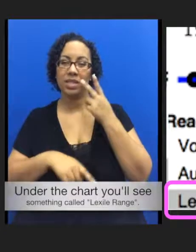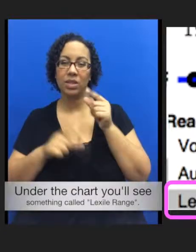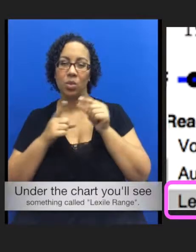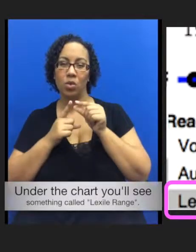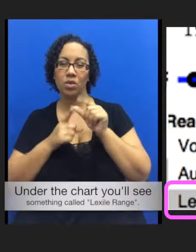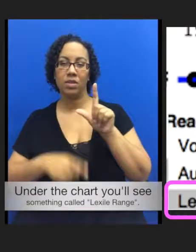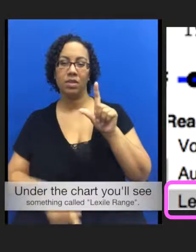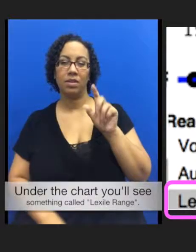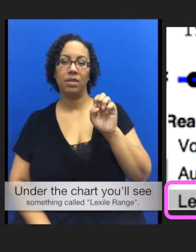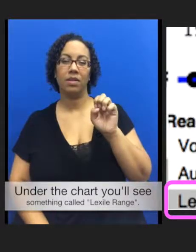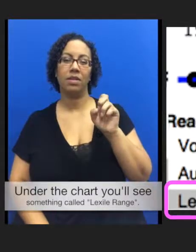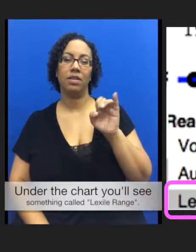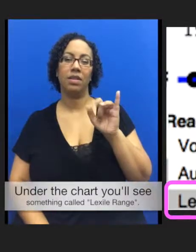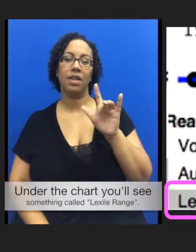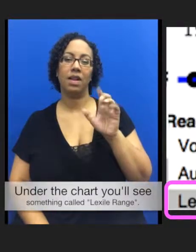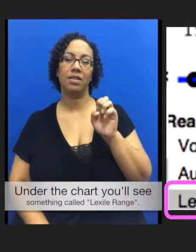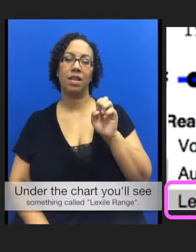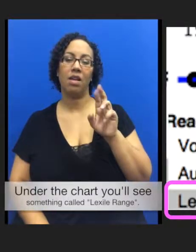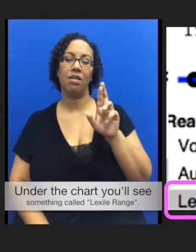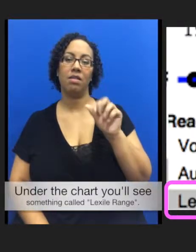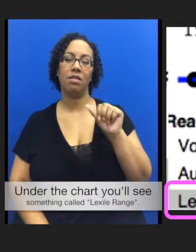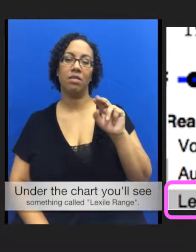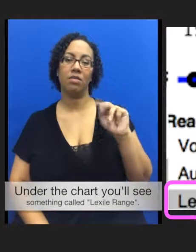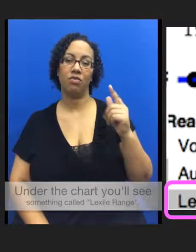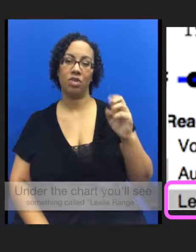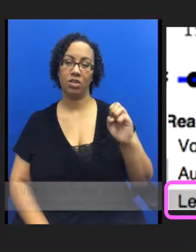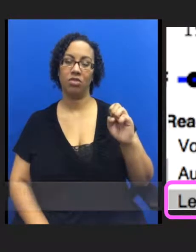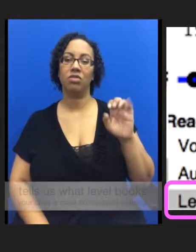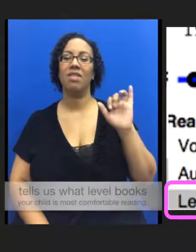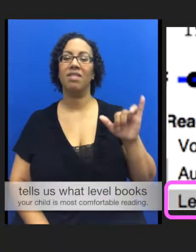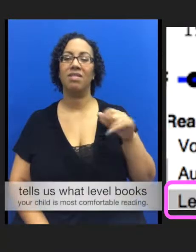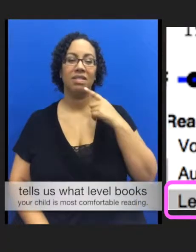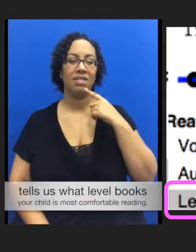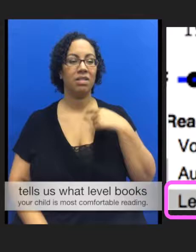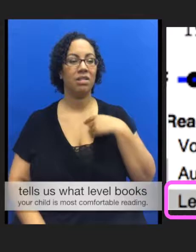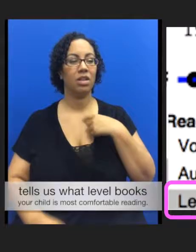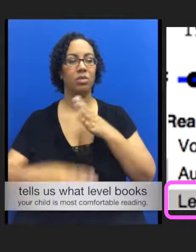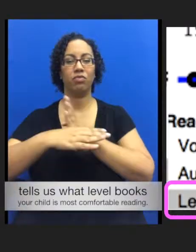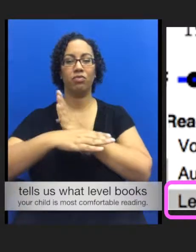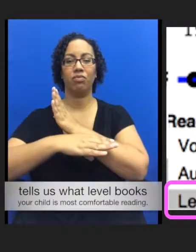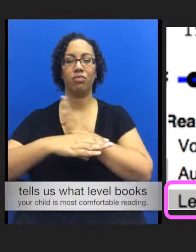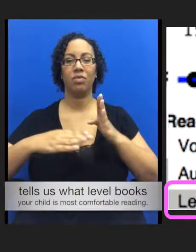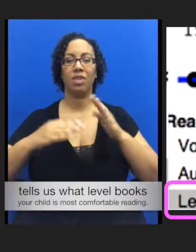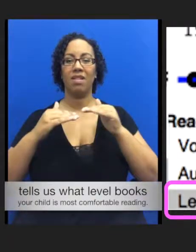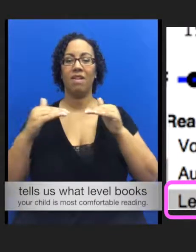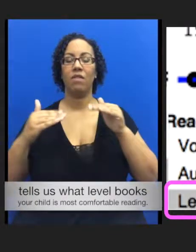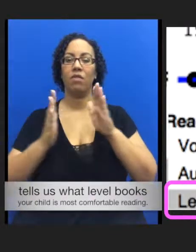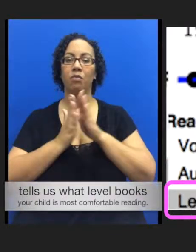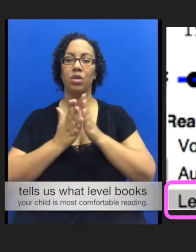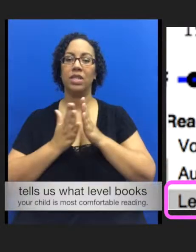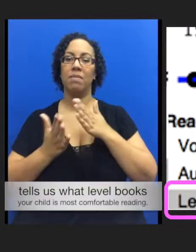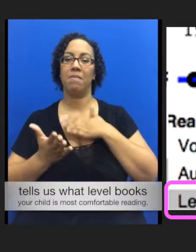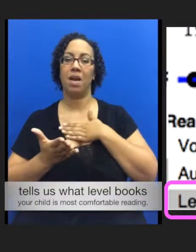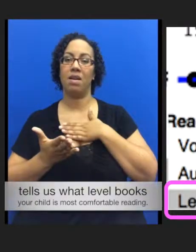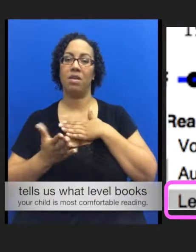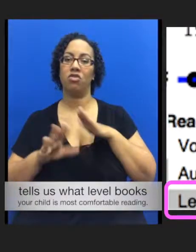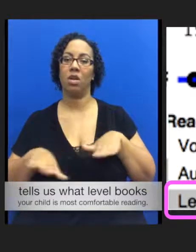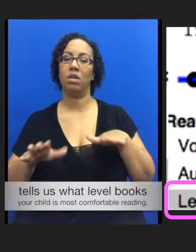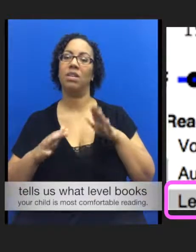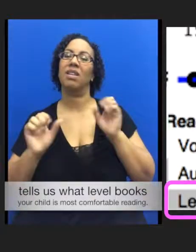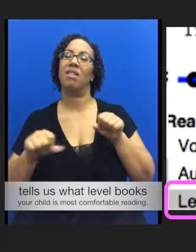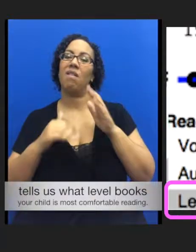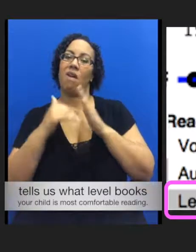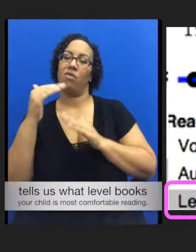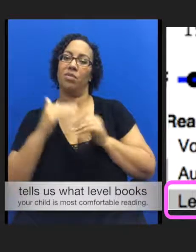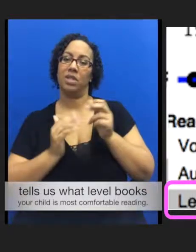Under the reading section of the results, you may notice the words Lexile range. That tells us the